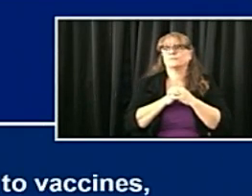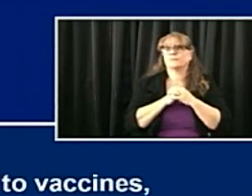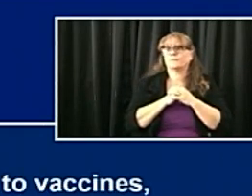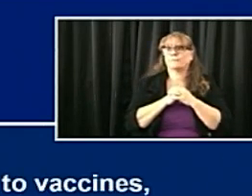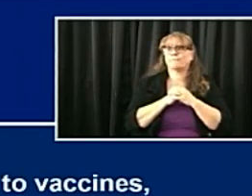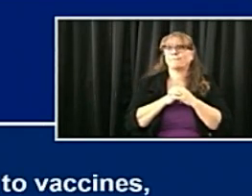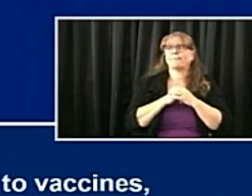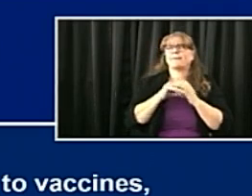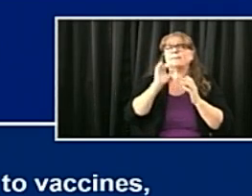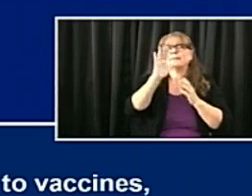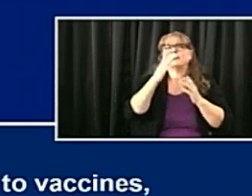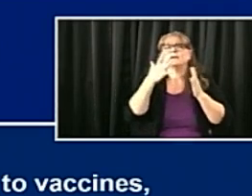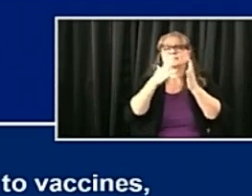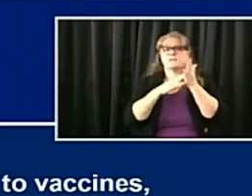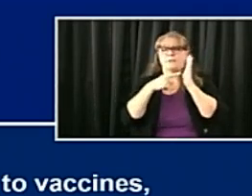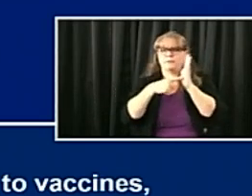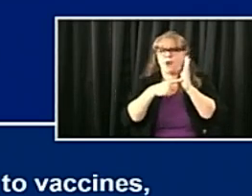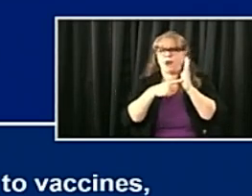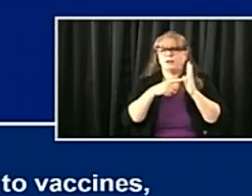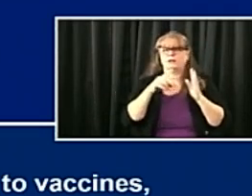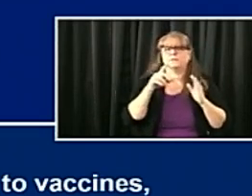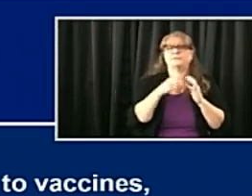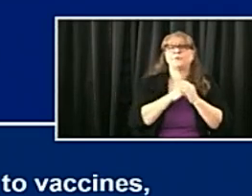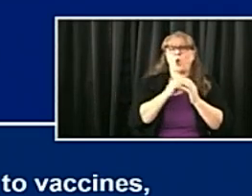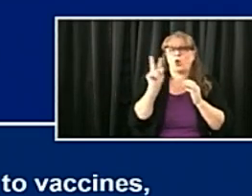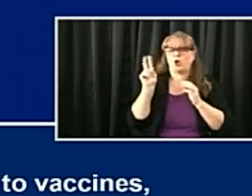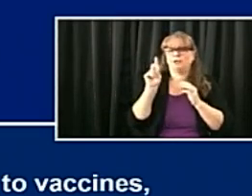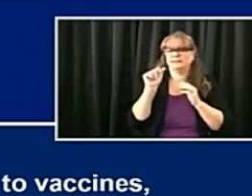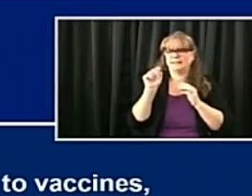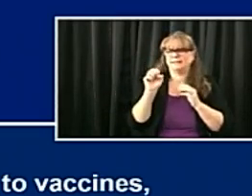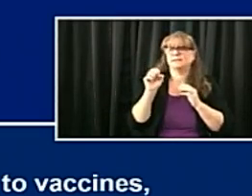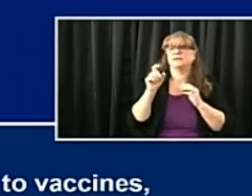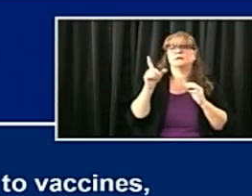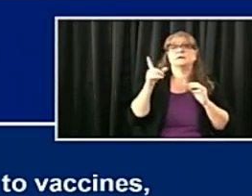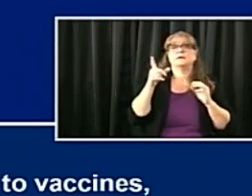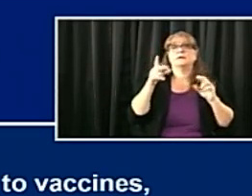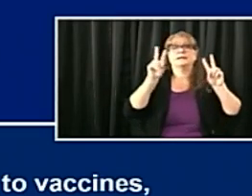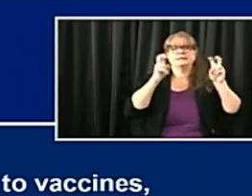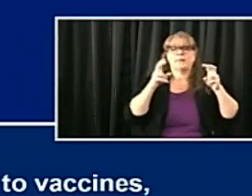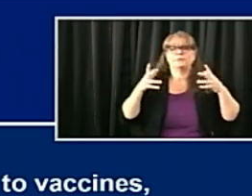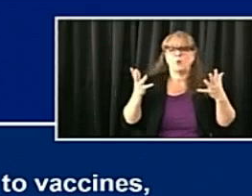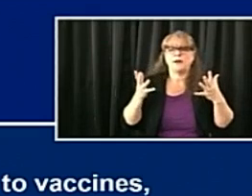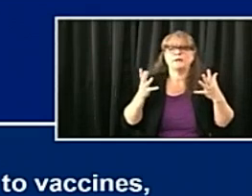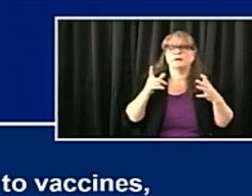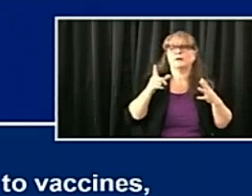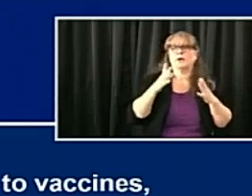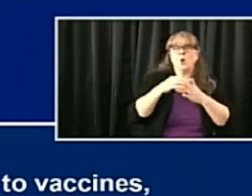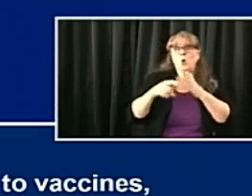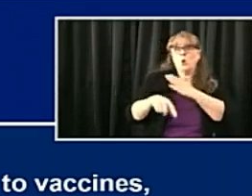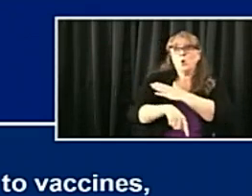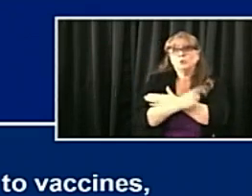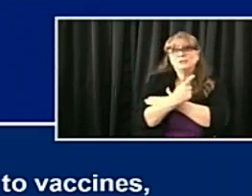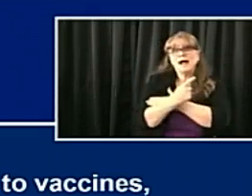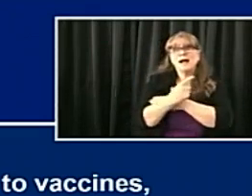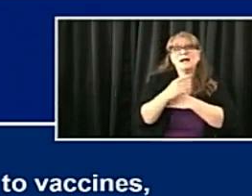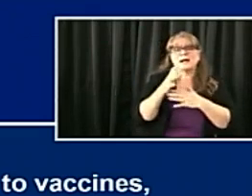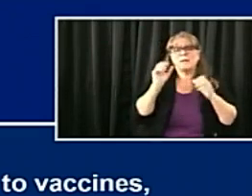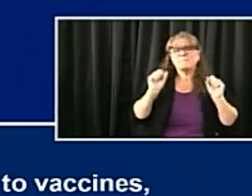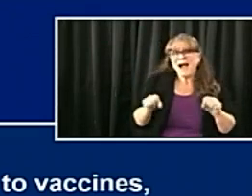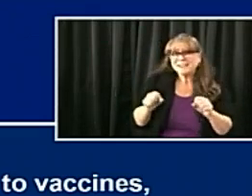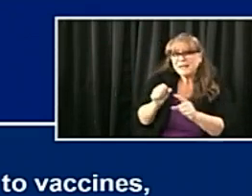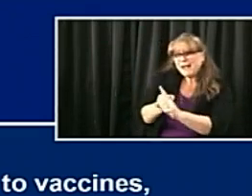data. The two topics that I want to cover today are one, the potential impact of vaccines and what that might look like